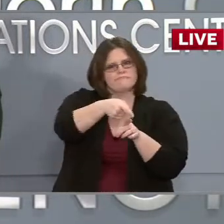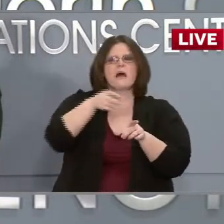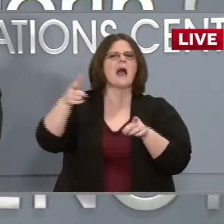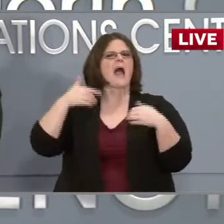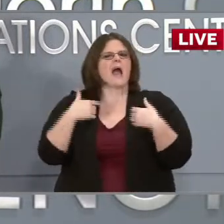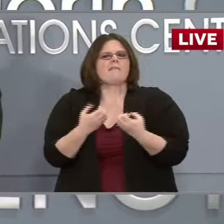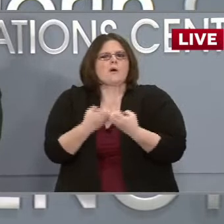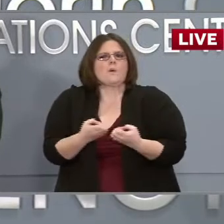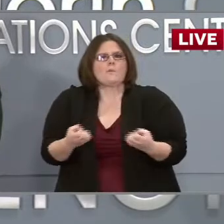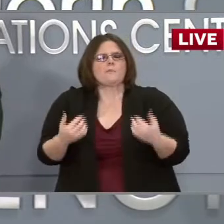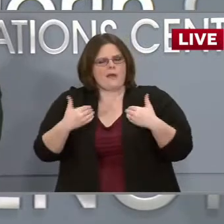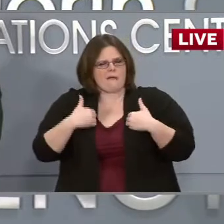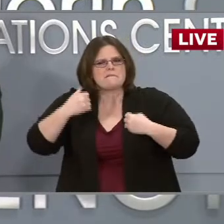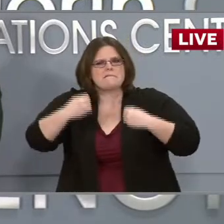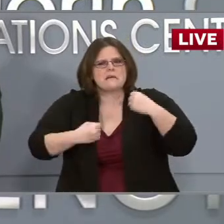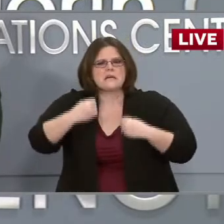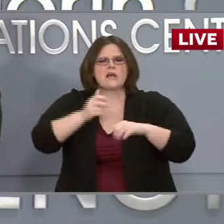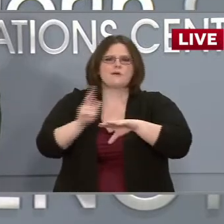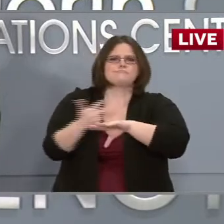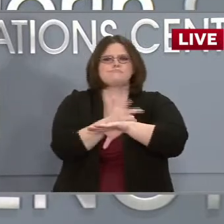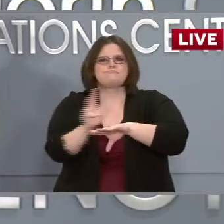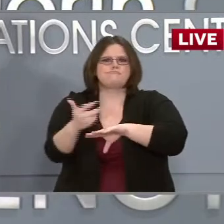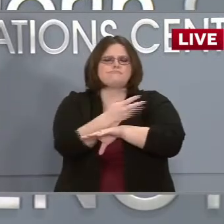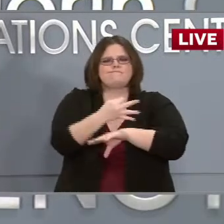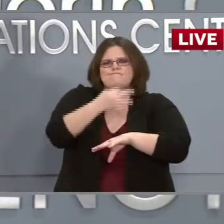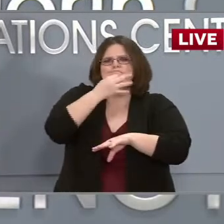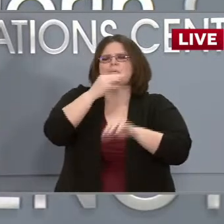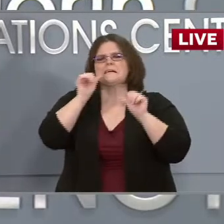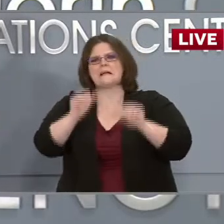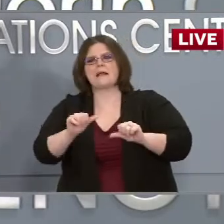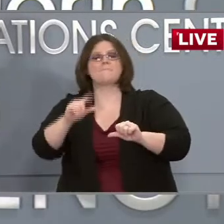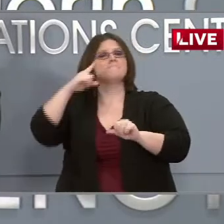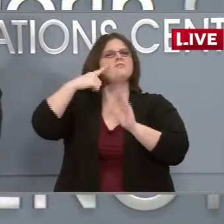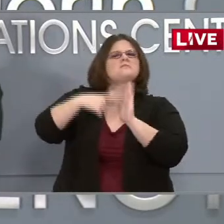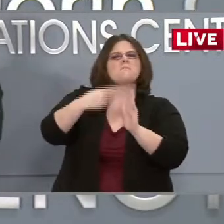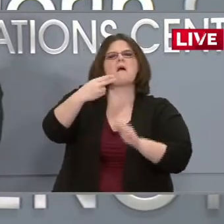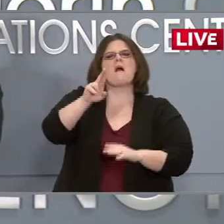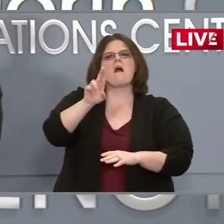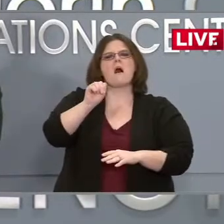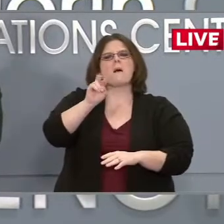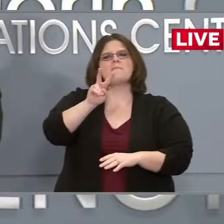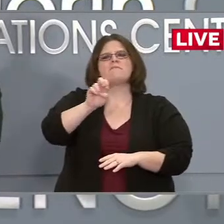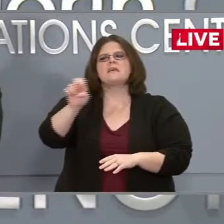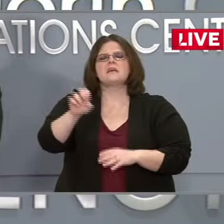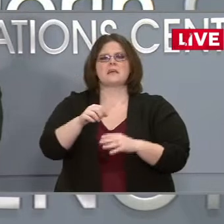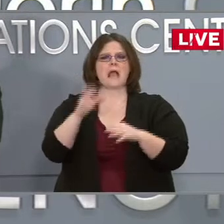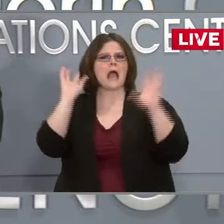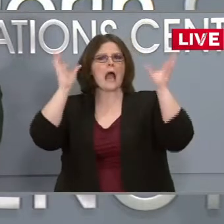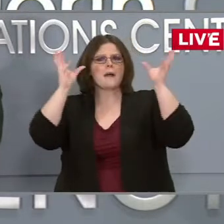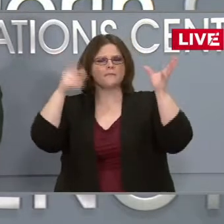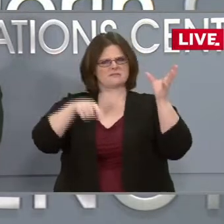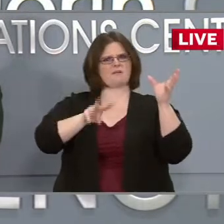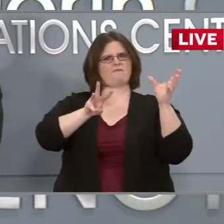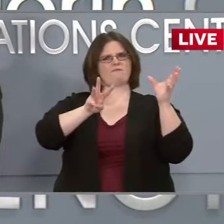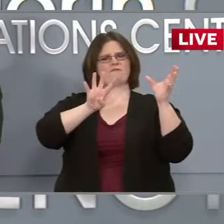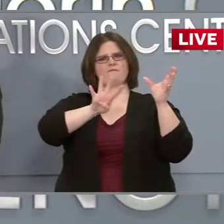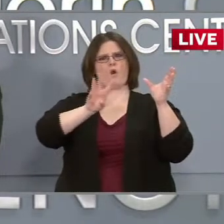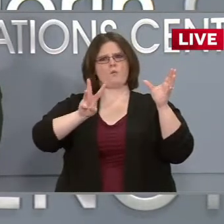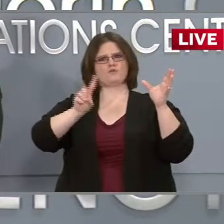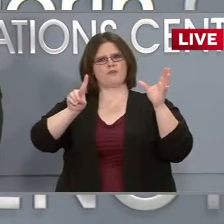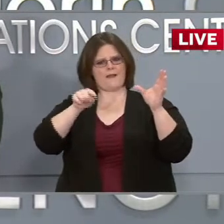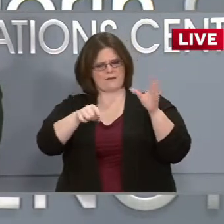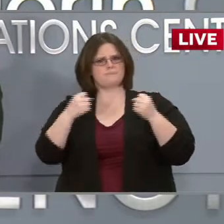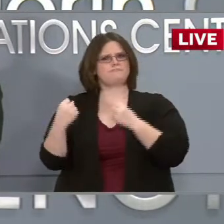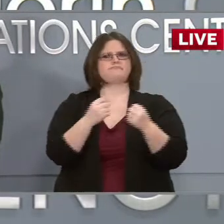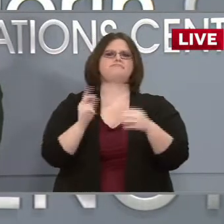with emergency response vehicles that can move through the snow such as Humvees and four-wheel drive ambulances. We'll stage National